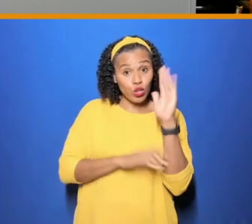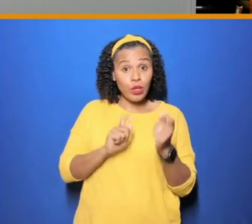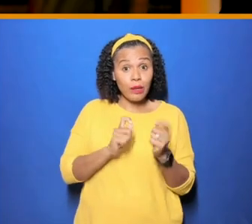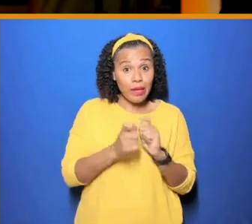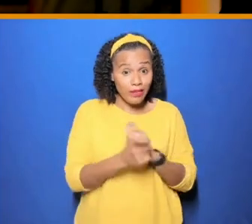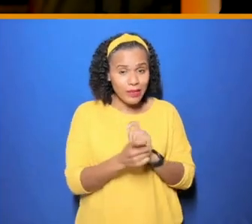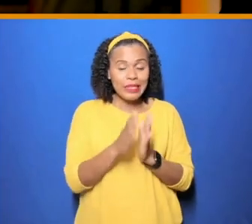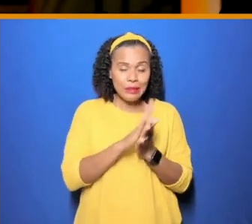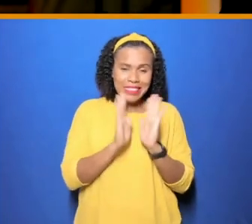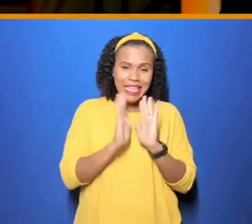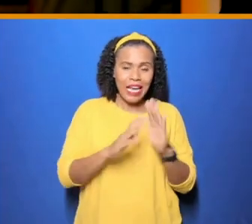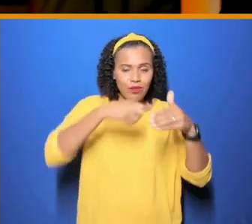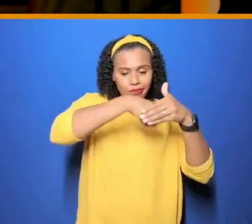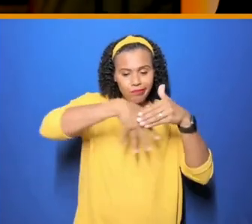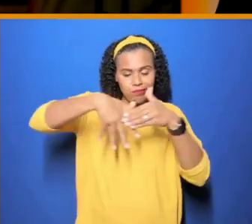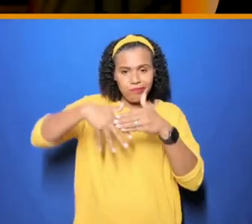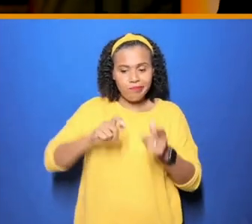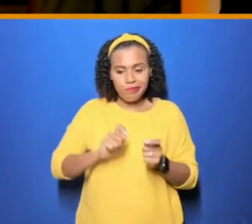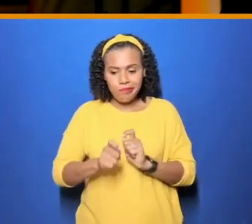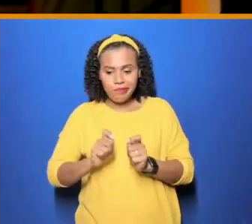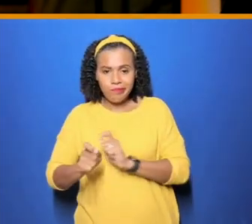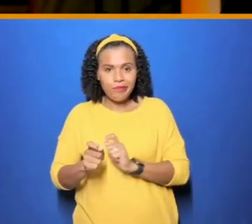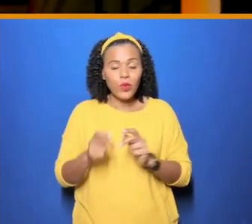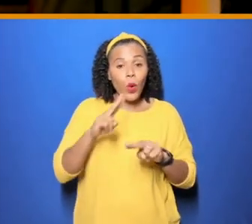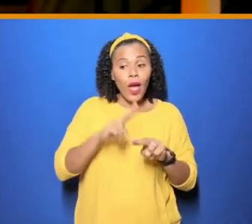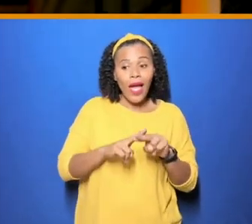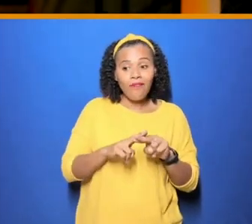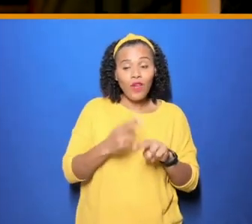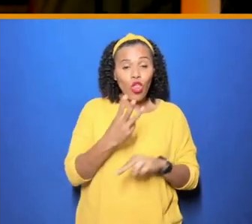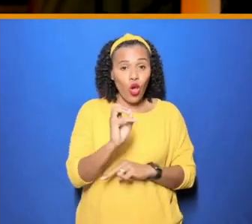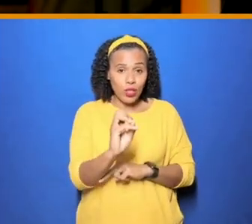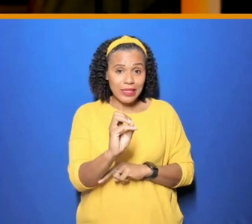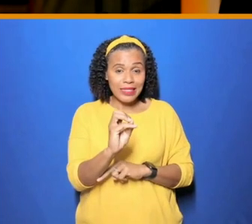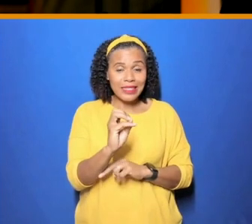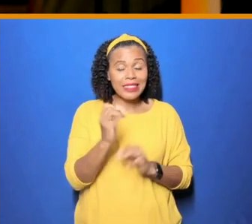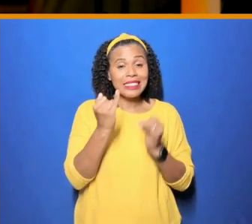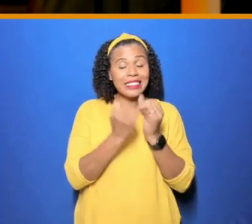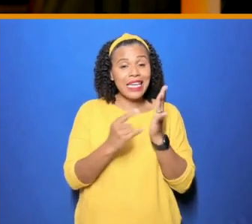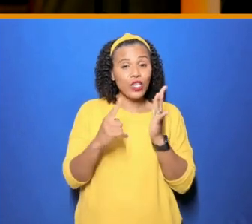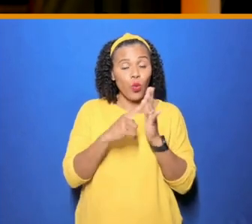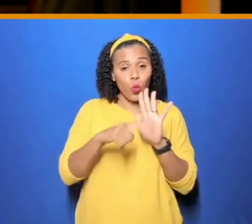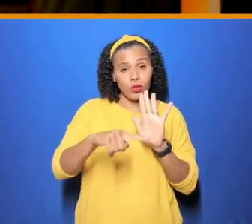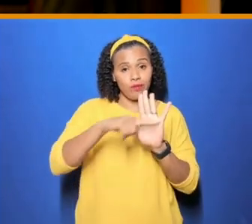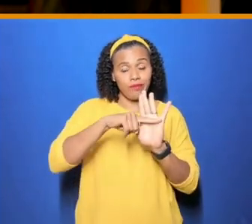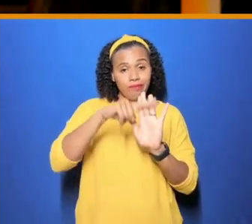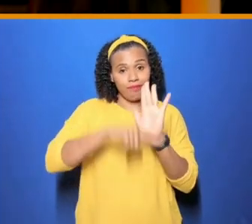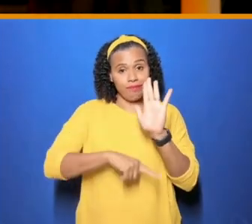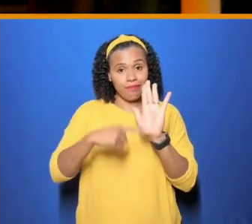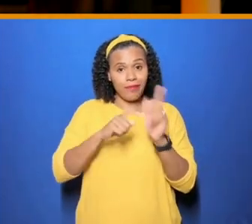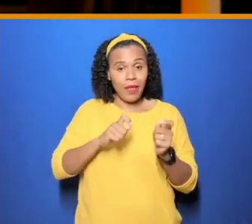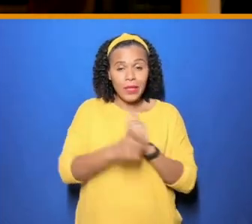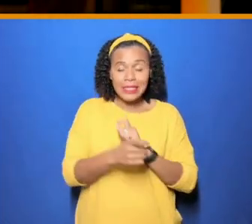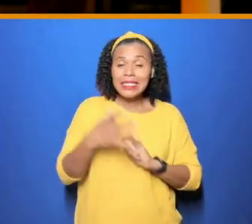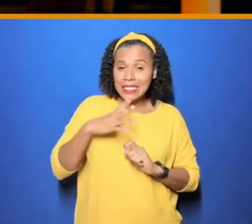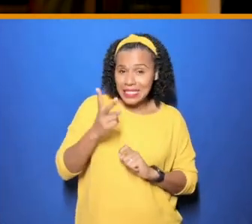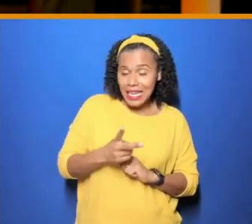it. F30 is standing orders amendments. They too need a two-thirds majority. So can I invite